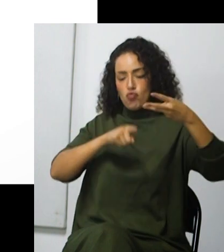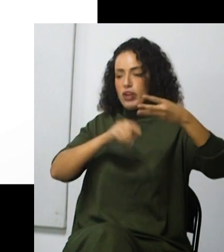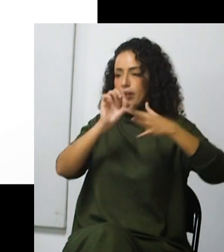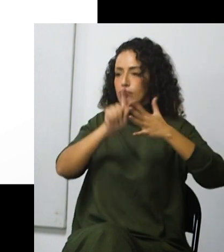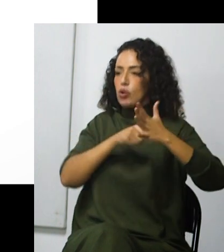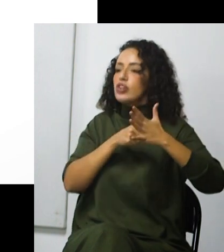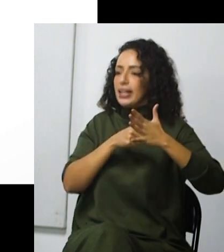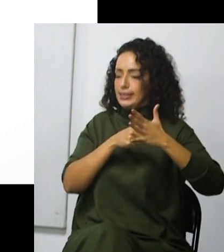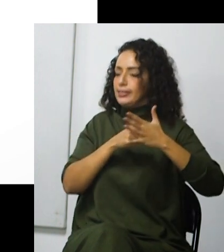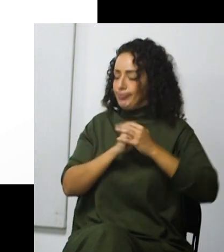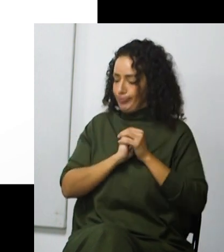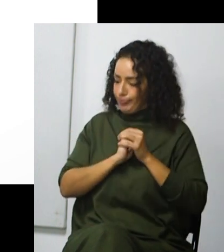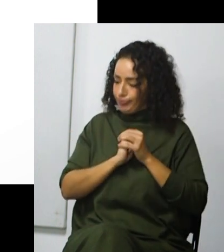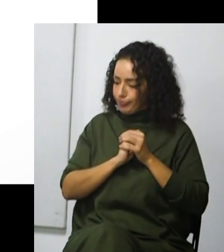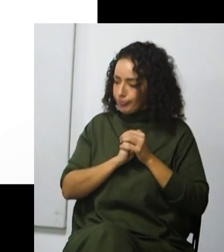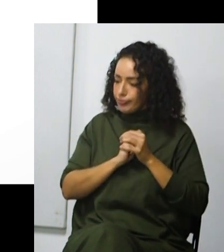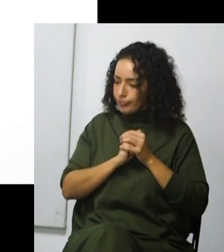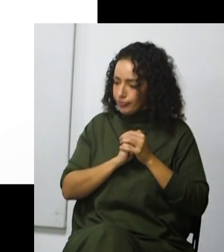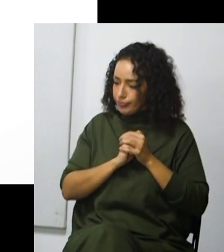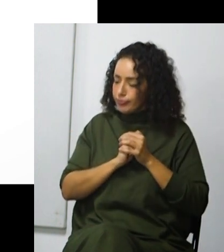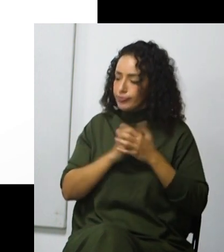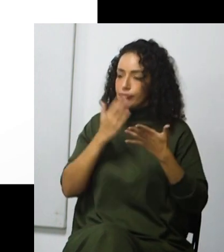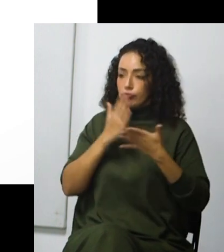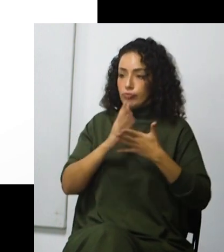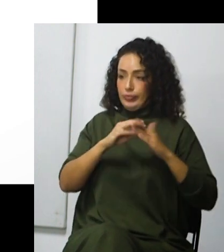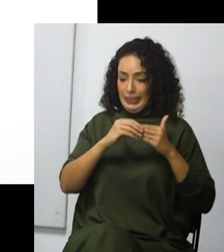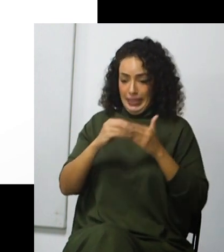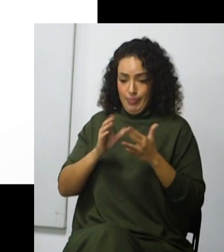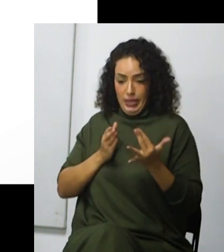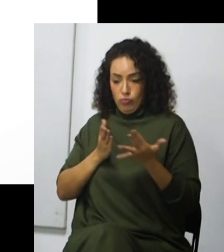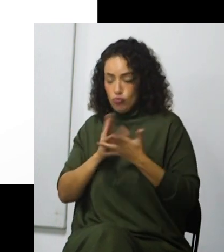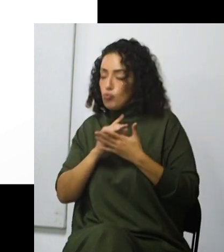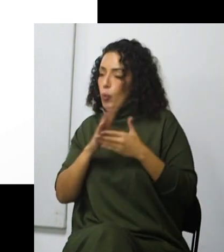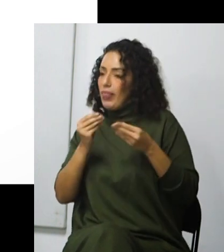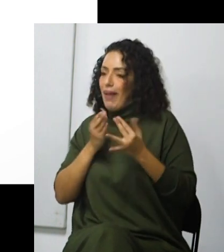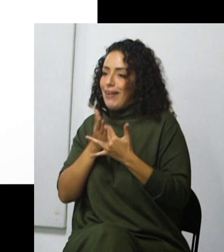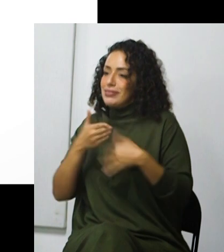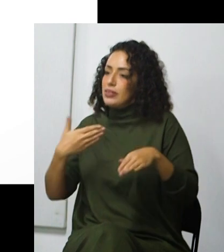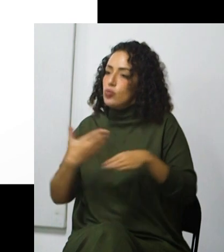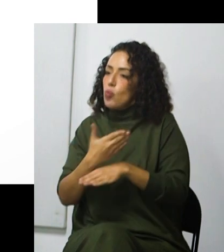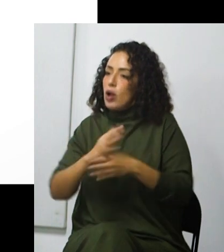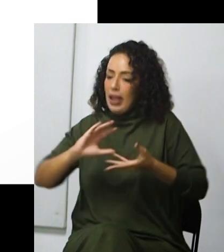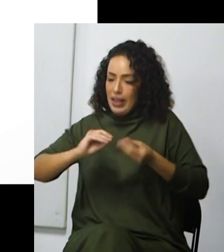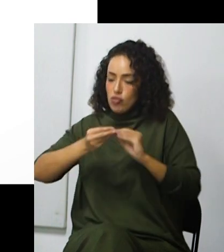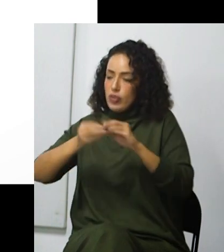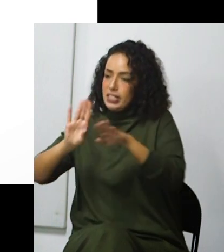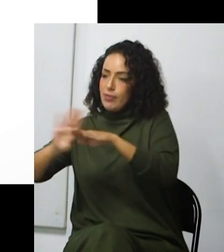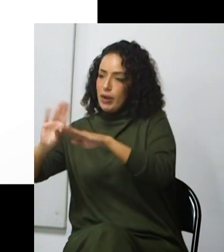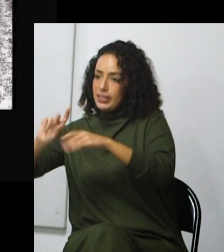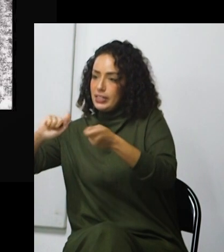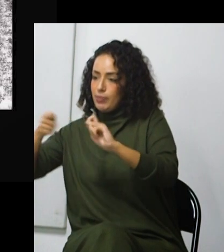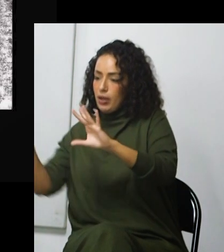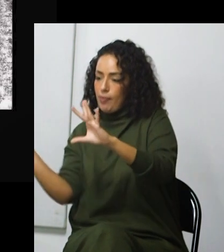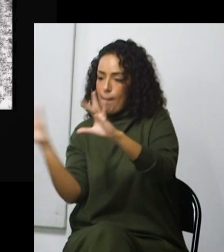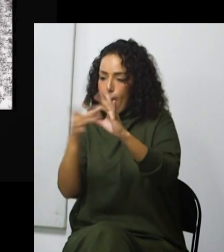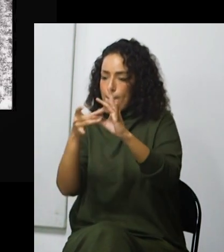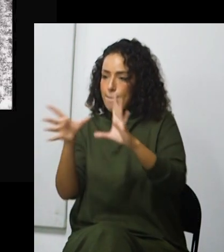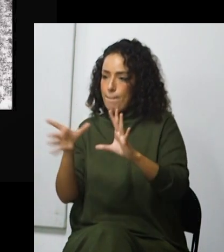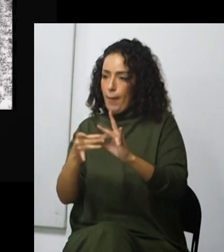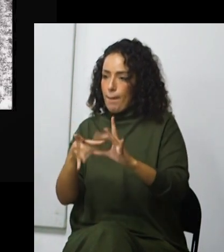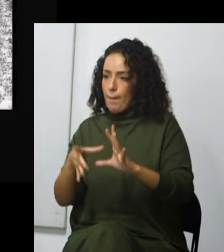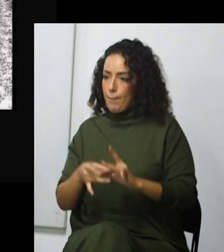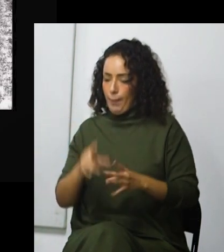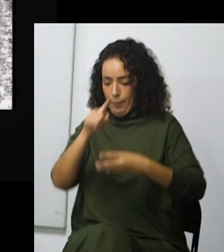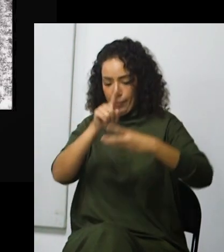which, through actively interweaving access work and creative practice, begin to rehearse accessible futures.